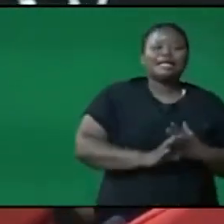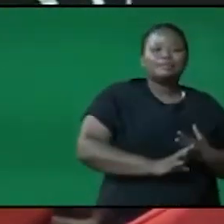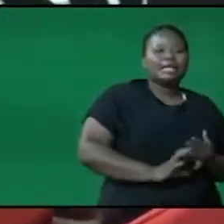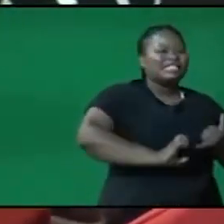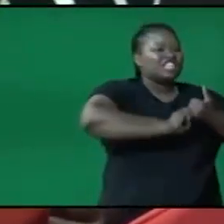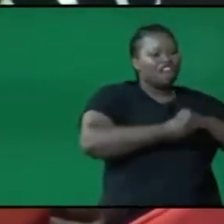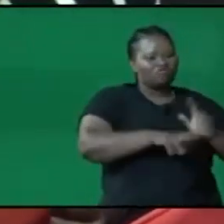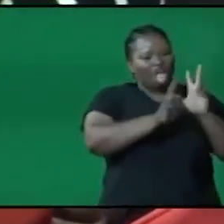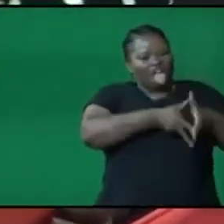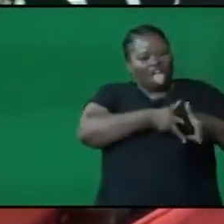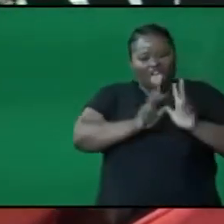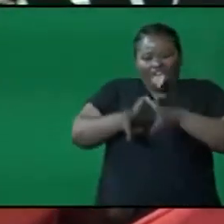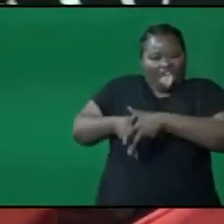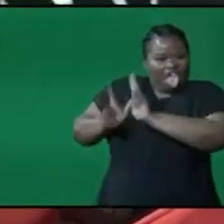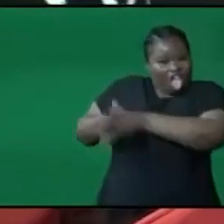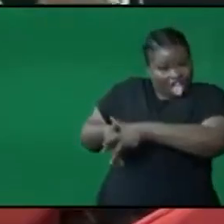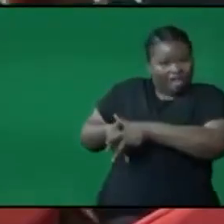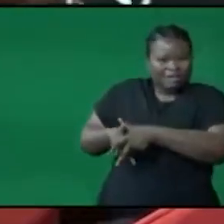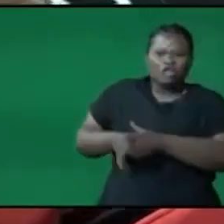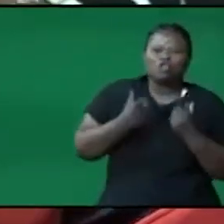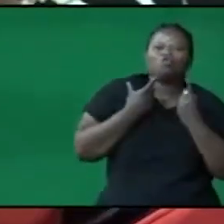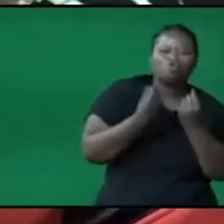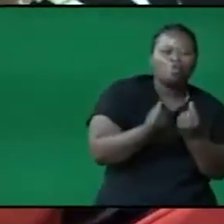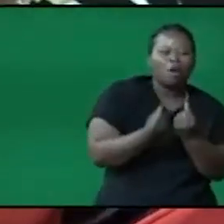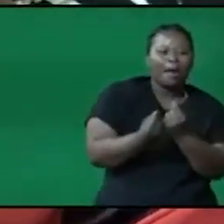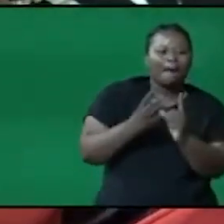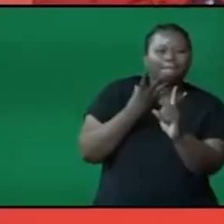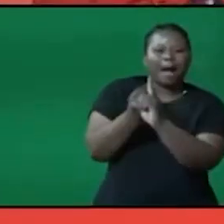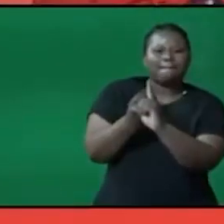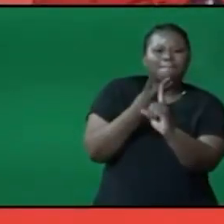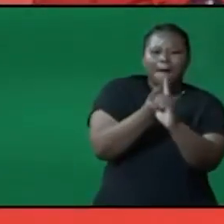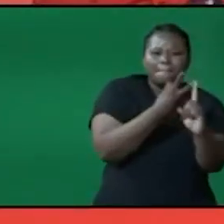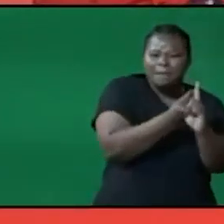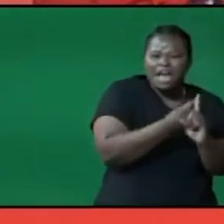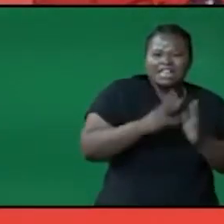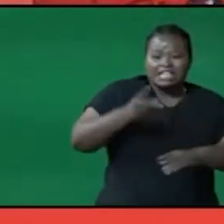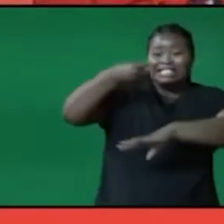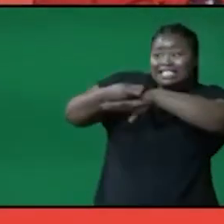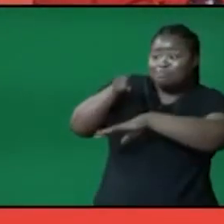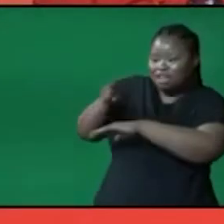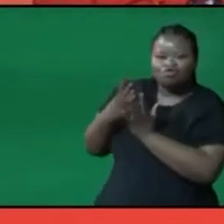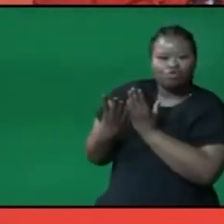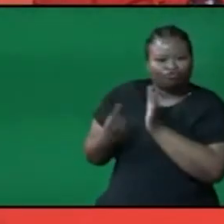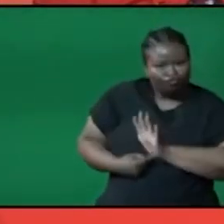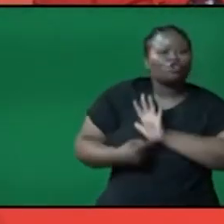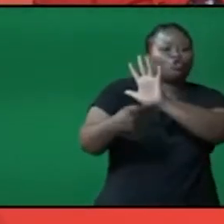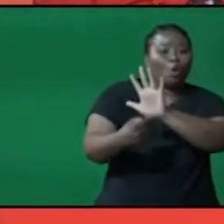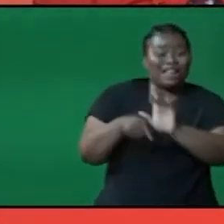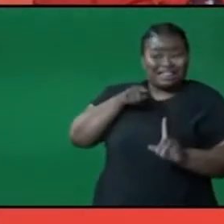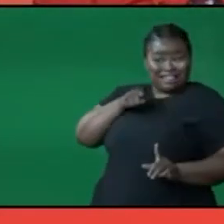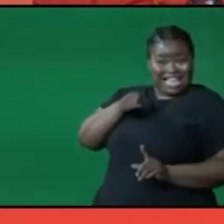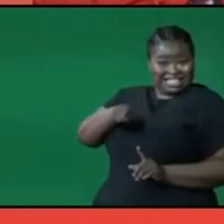to undermine you and tried to paint the discipline you have shown as a result